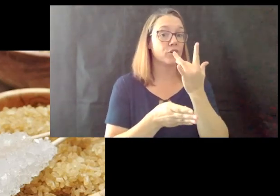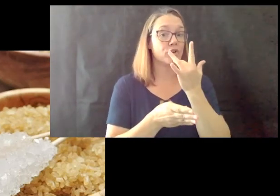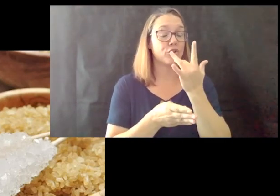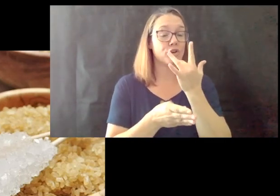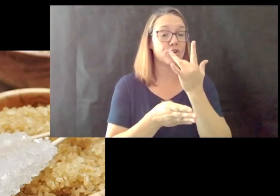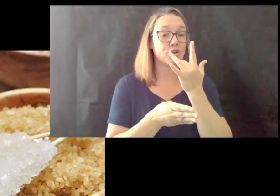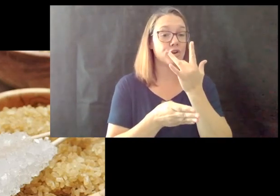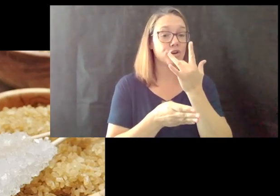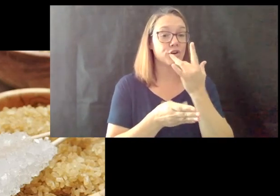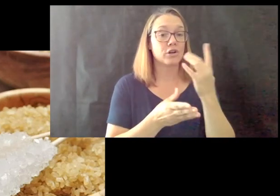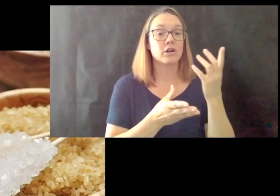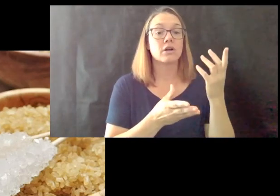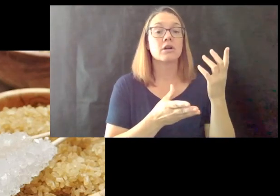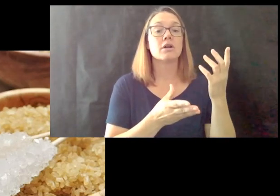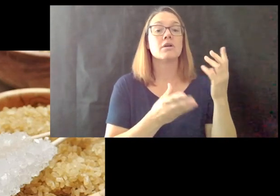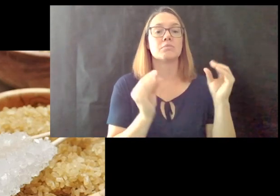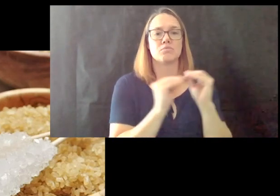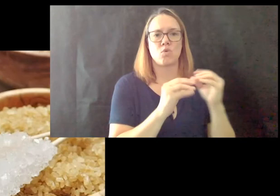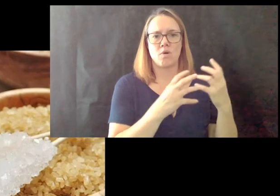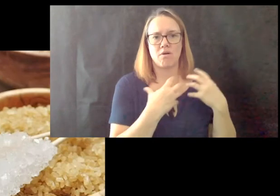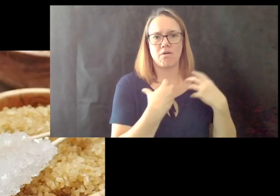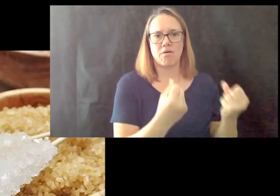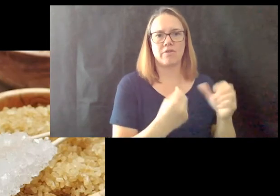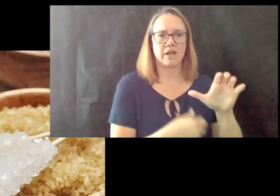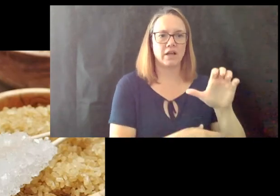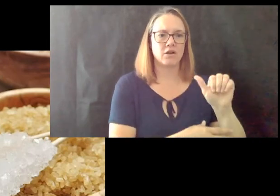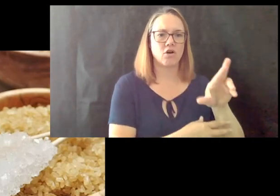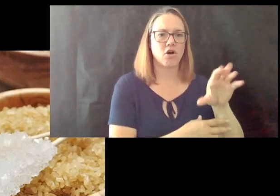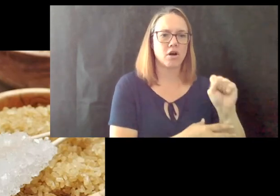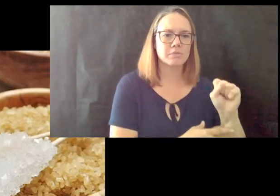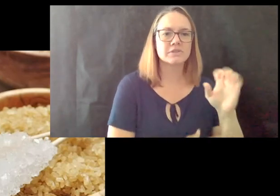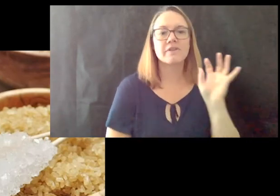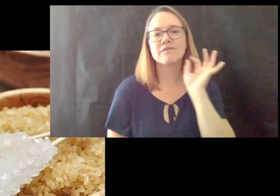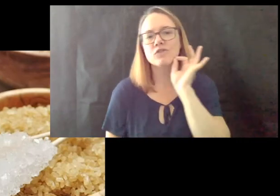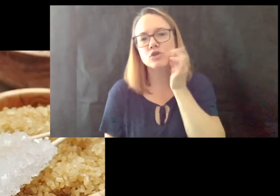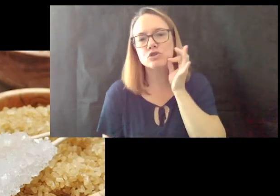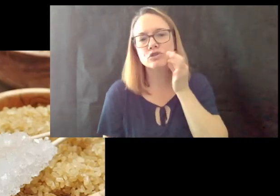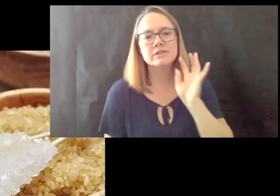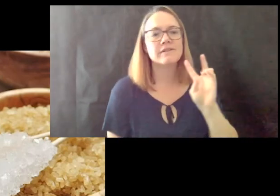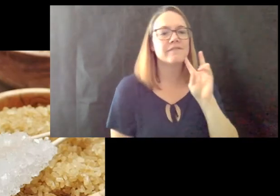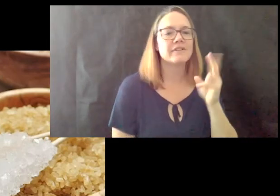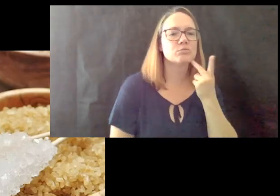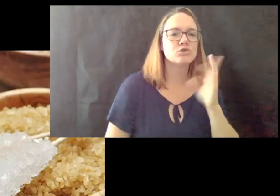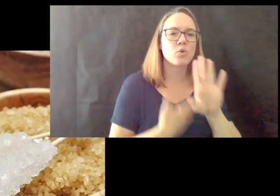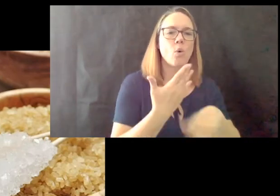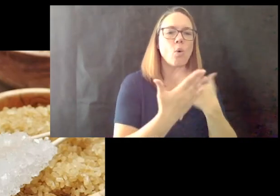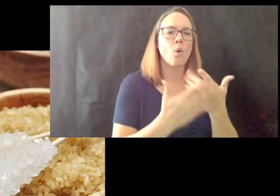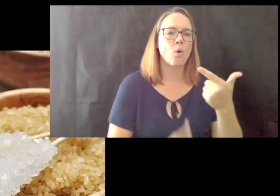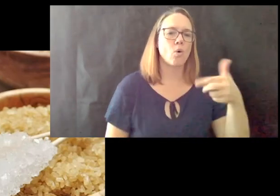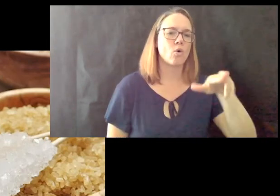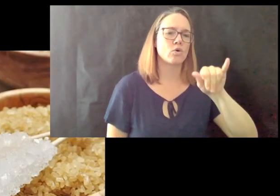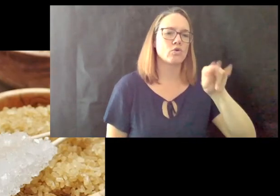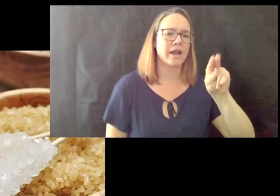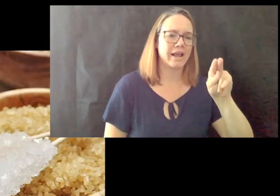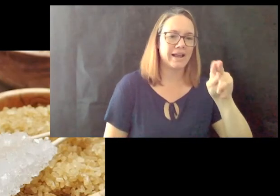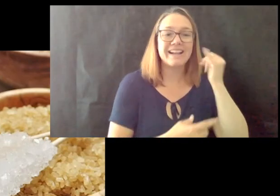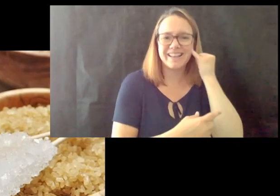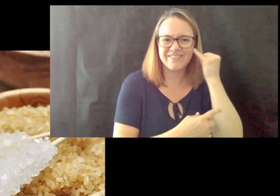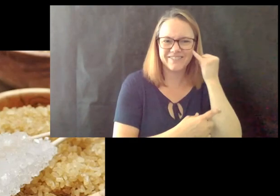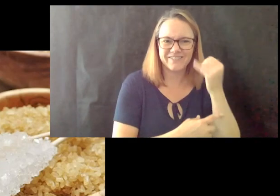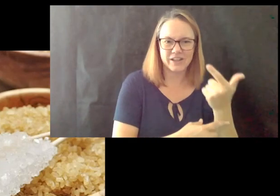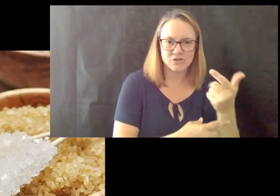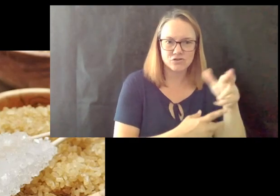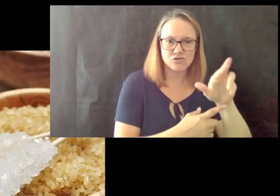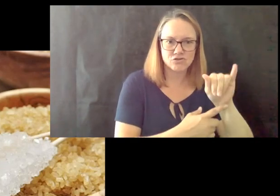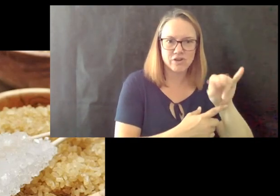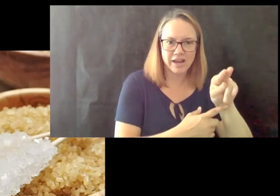prefer to see people lean more towards the healthier carbs, such as fruits, vegetables, whole grain products, if it is a